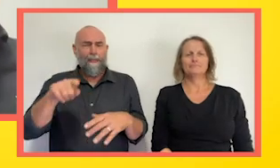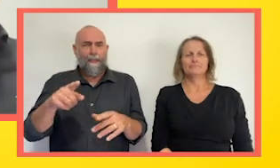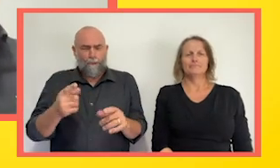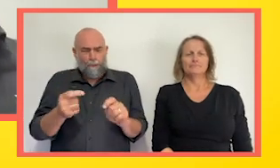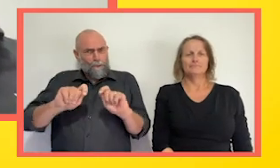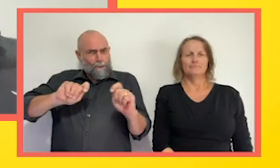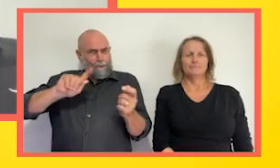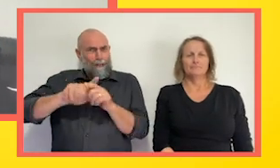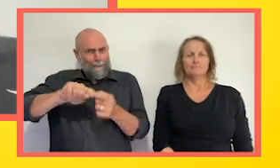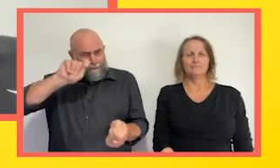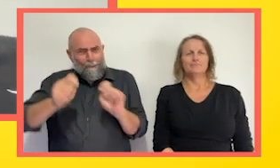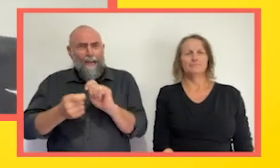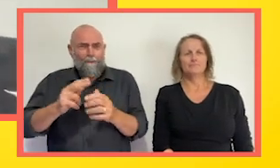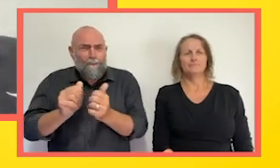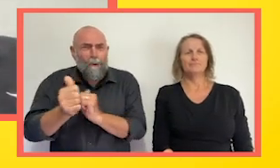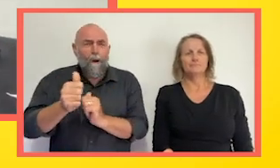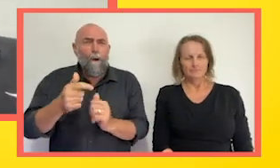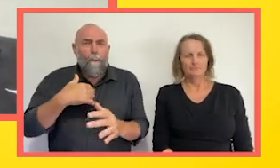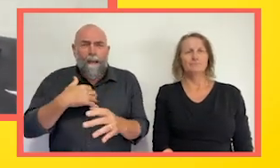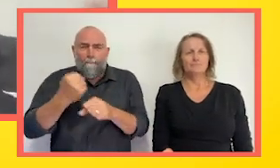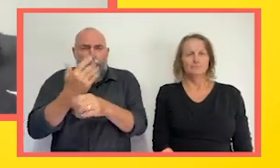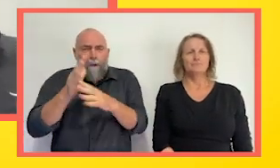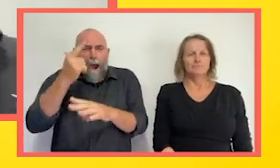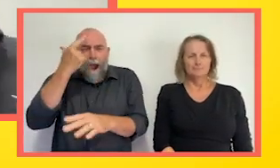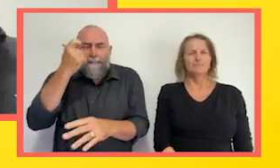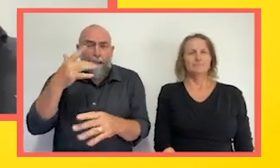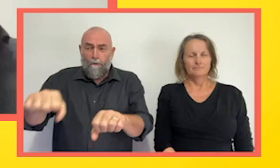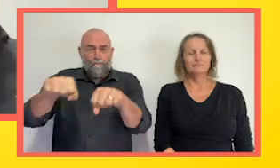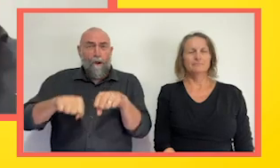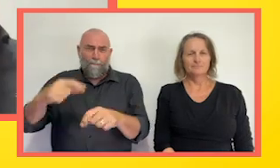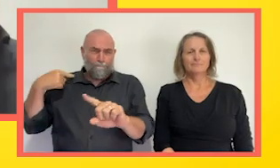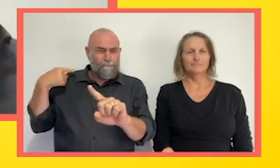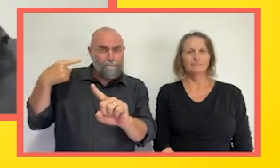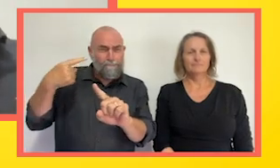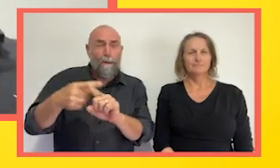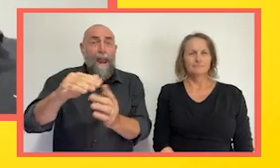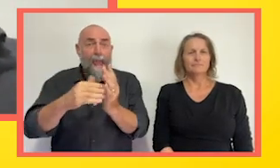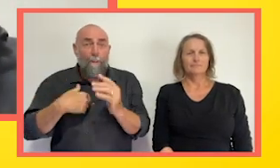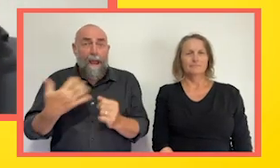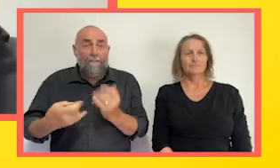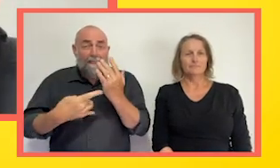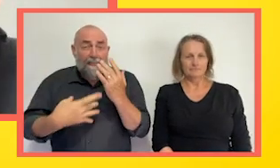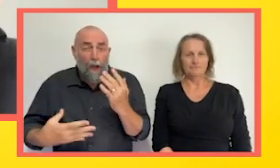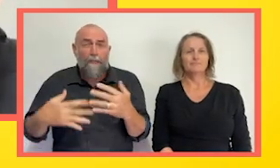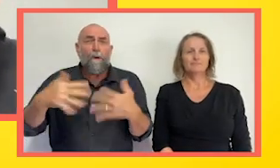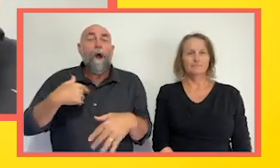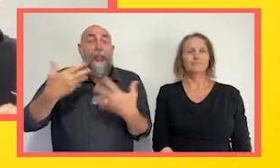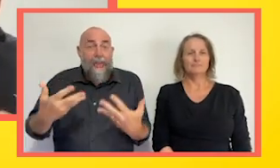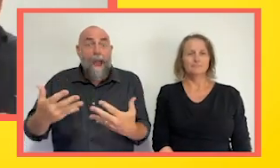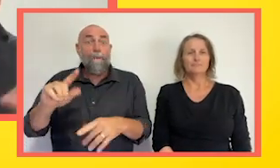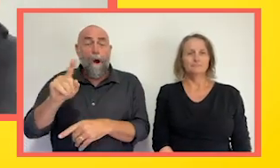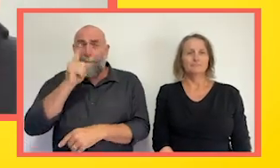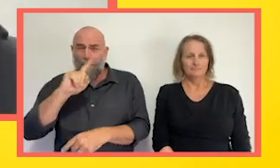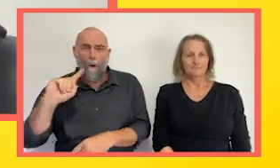where we're able to create something that it has been around for such a long time, but with the technology to be able to link people